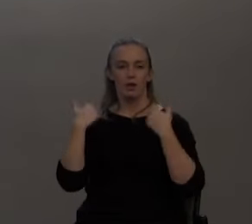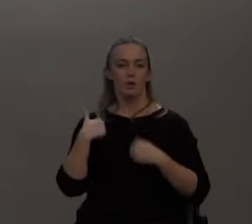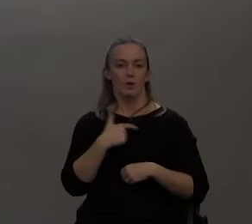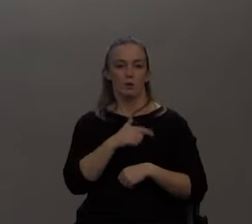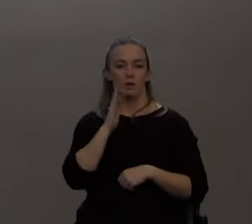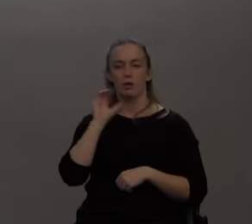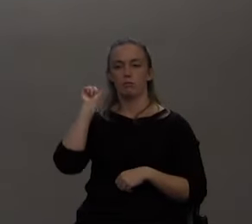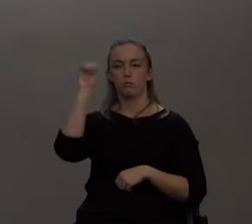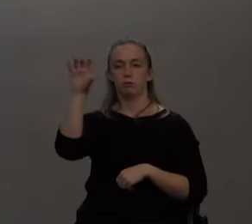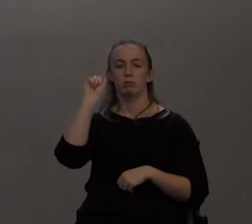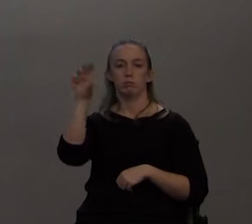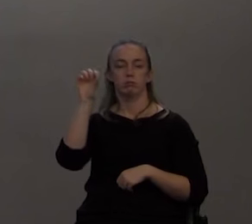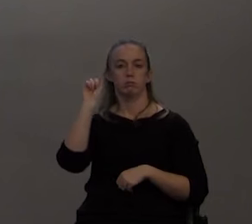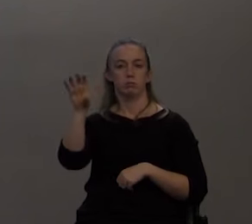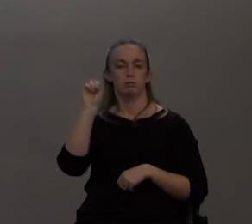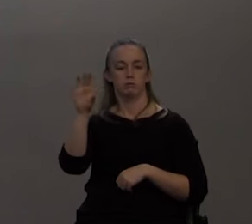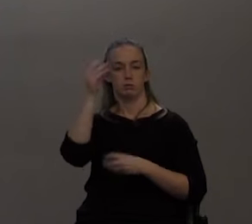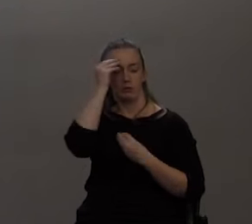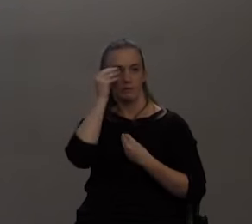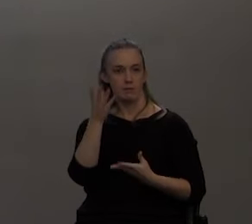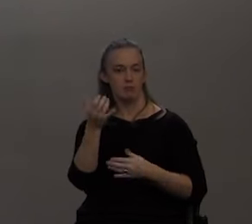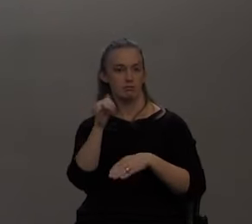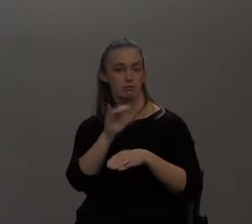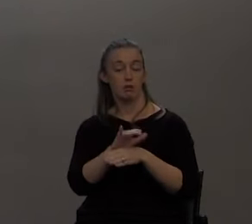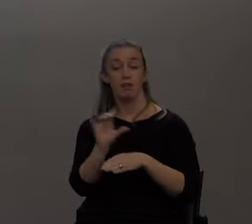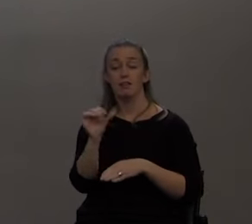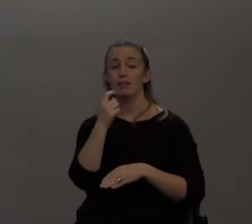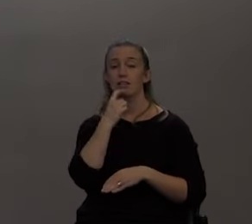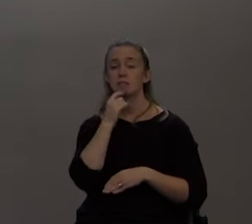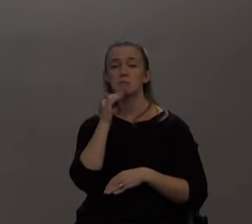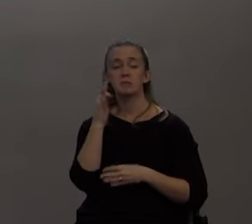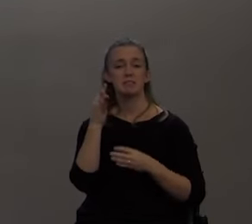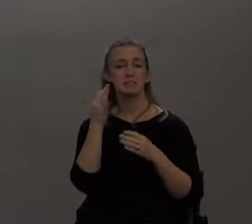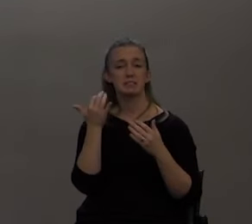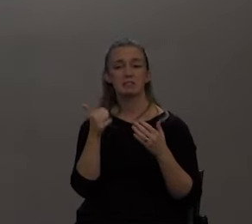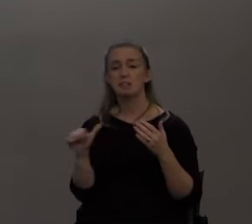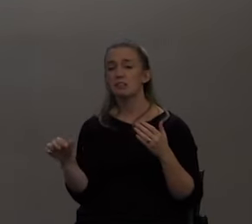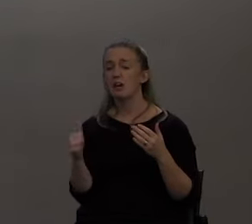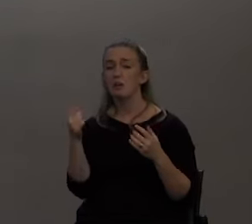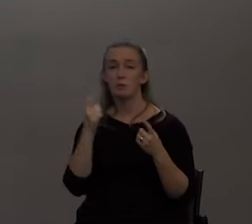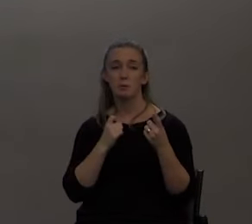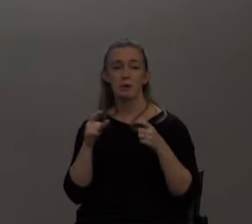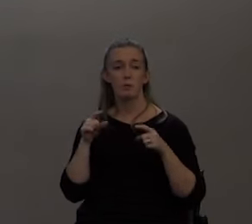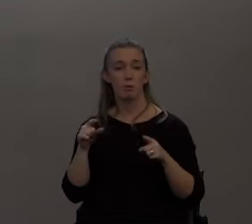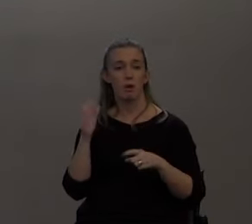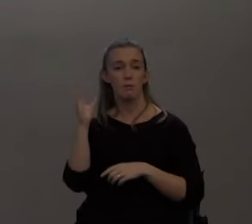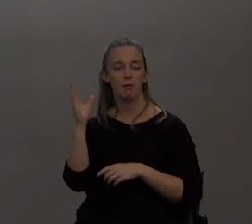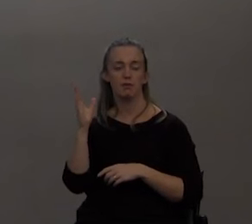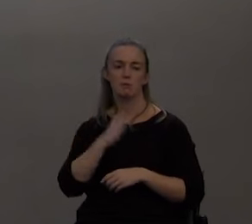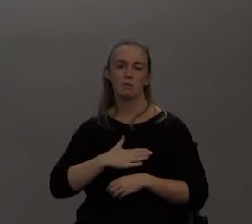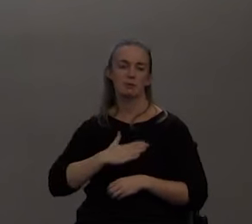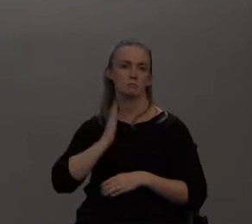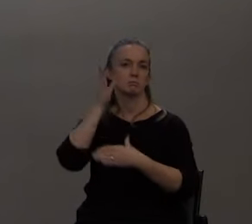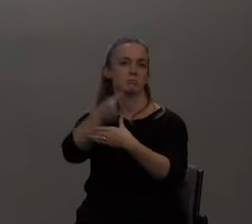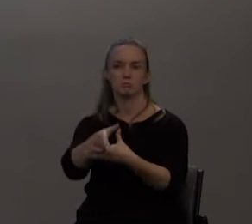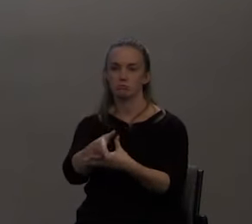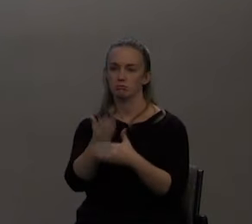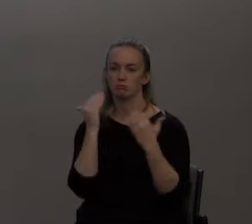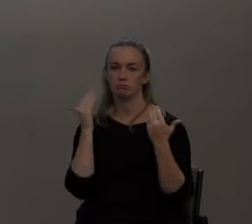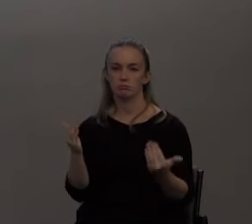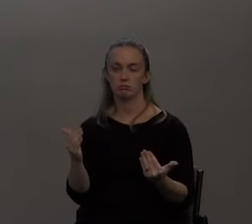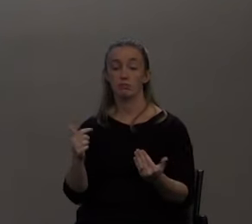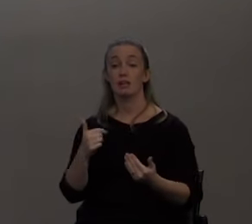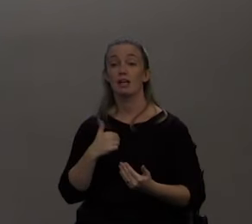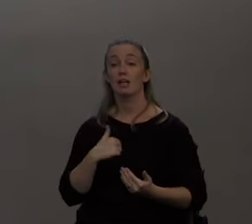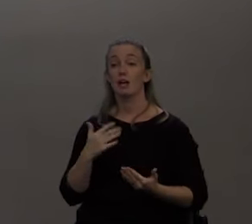going to be throwing a bunch of information at you tonight. So, like I said, if you have any additional questions for us as we go through this, please don't hesitate to interrupt us. I